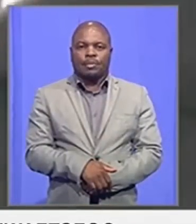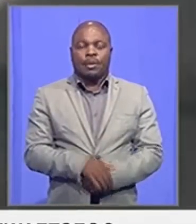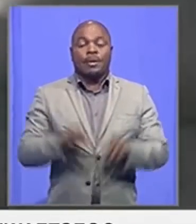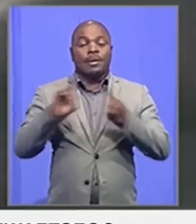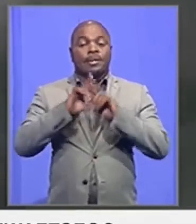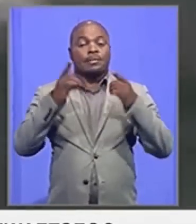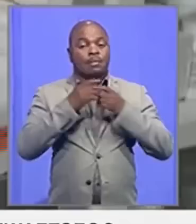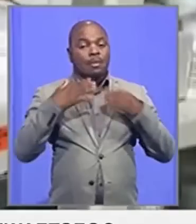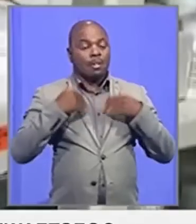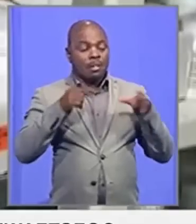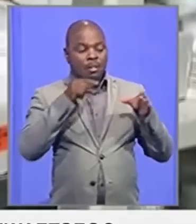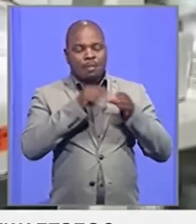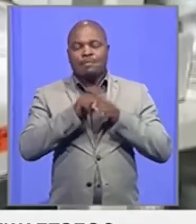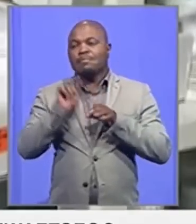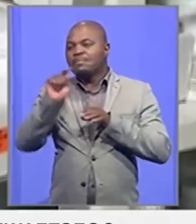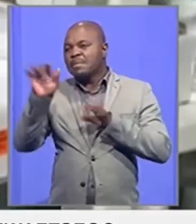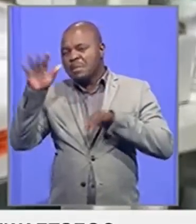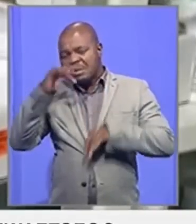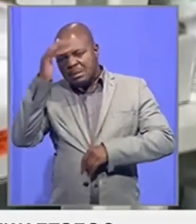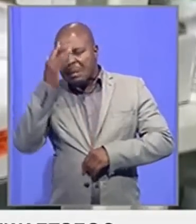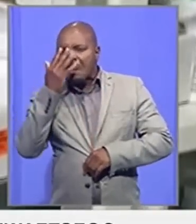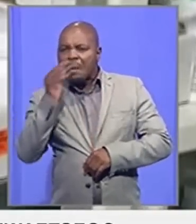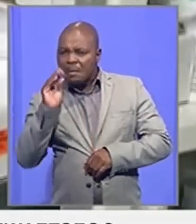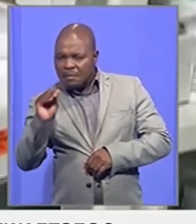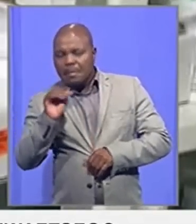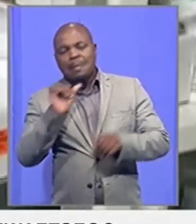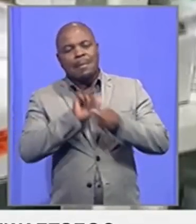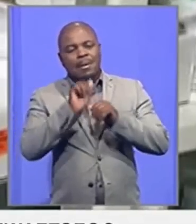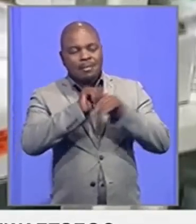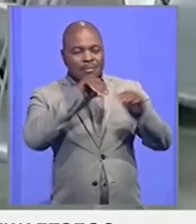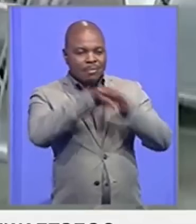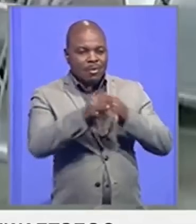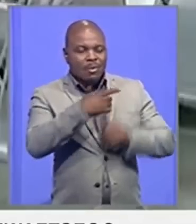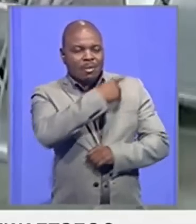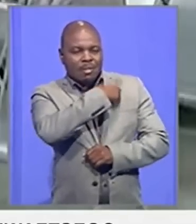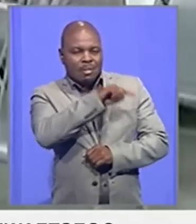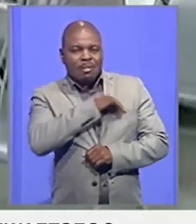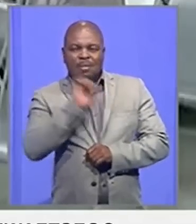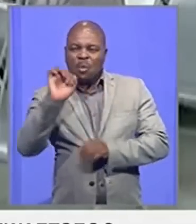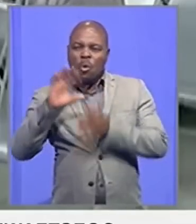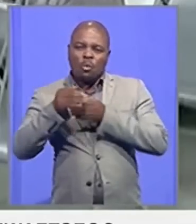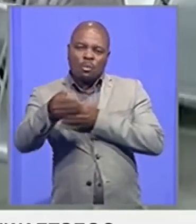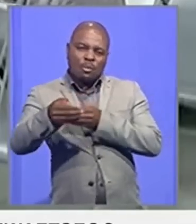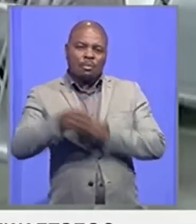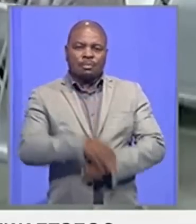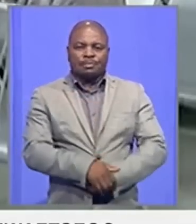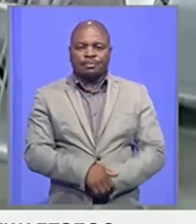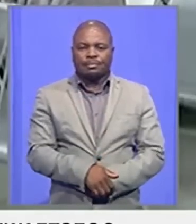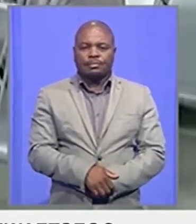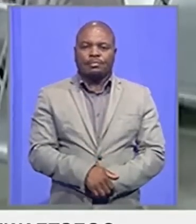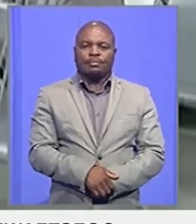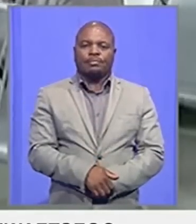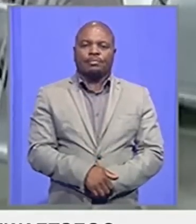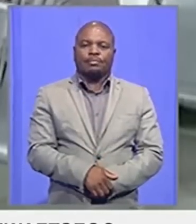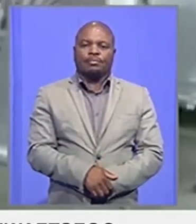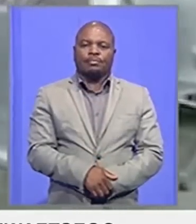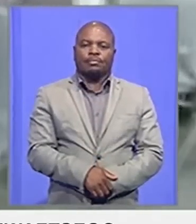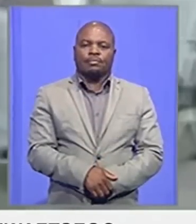Lefapha la Boitekanelo le ikwetse go ba ba nang le matshwao a mogotlhane go etela ditheo tse di gaufi tsa boitekanelo.